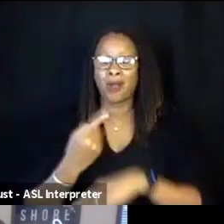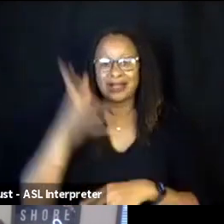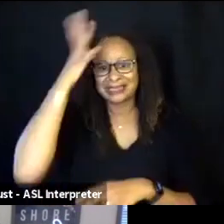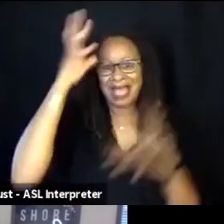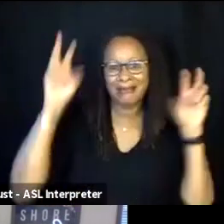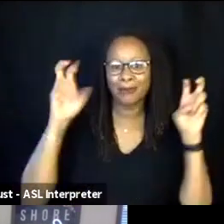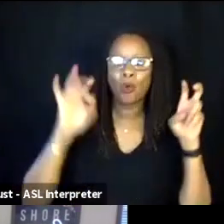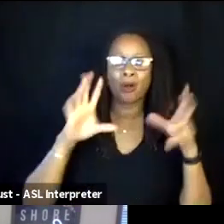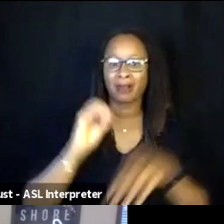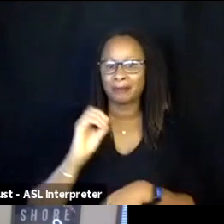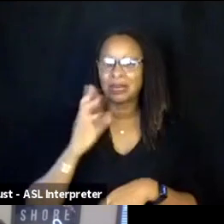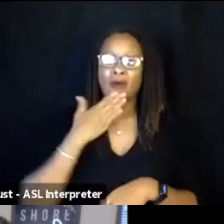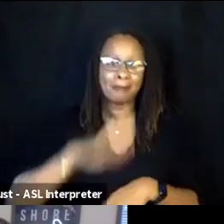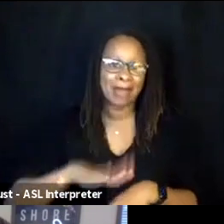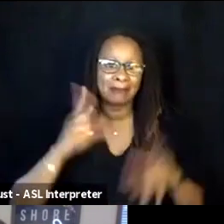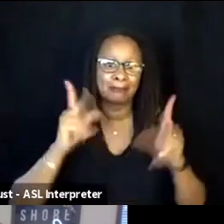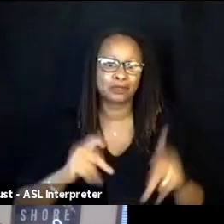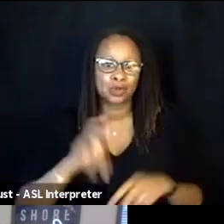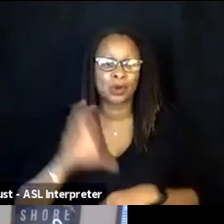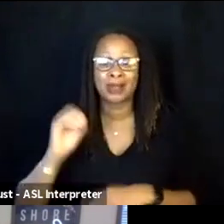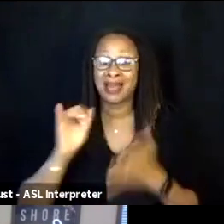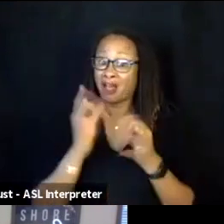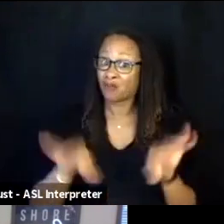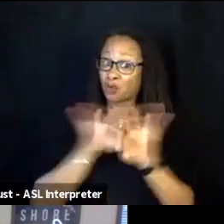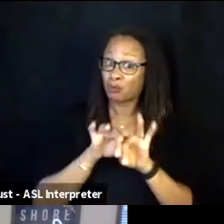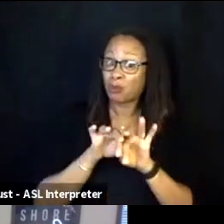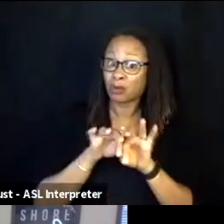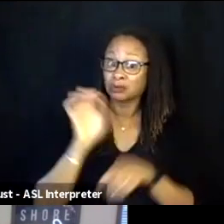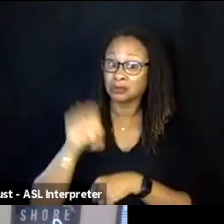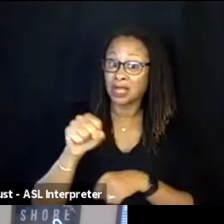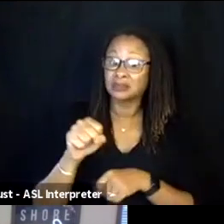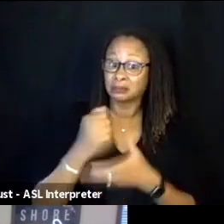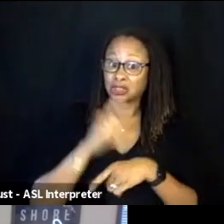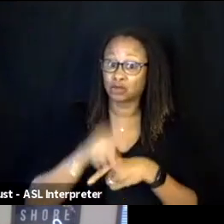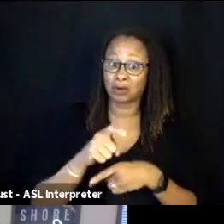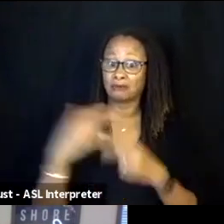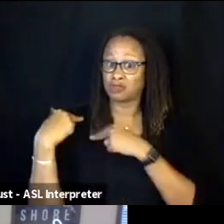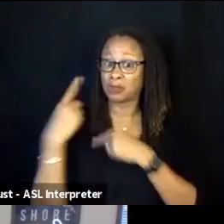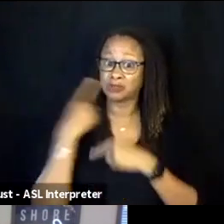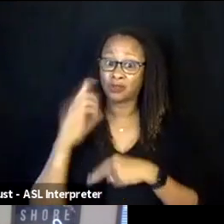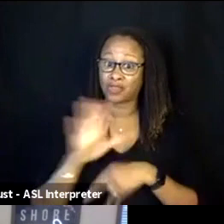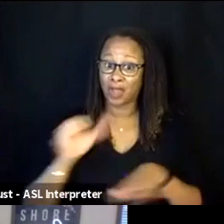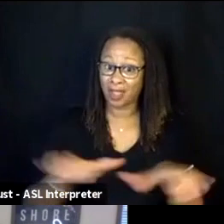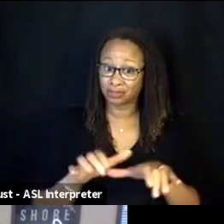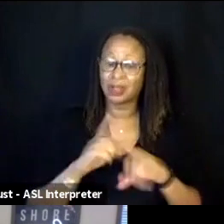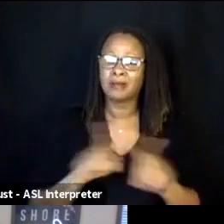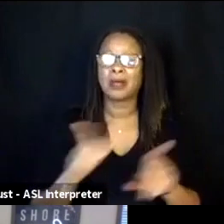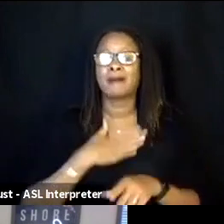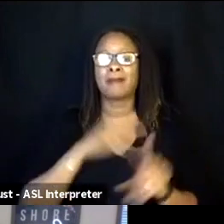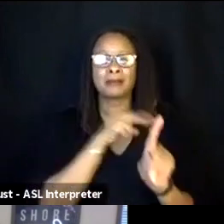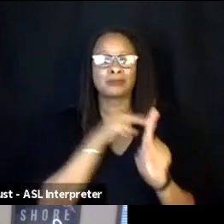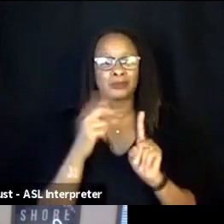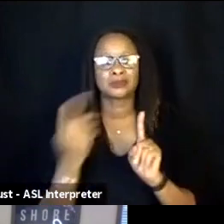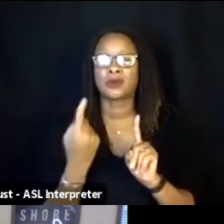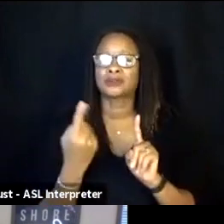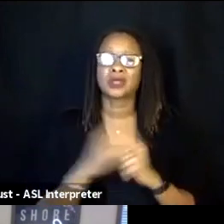person or company. Of course, that's important to hold people accountable for their actions, but my view has always been,